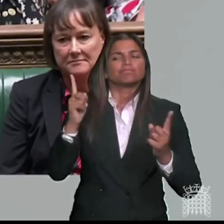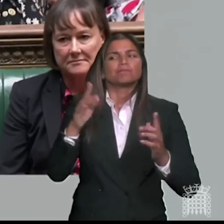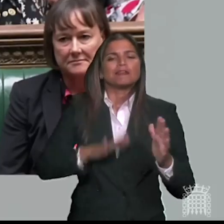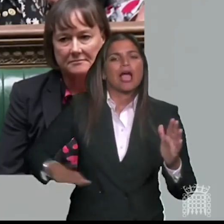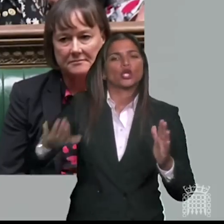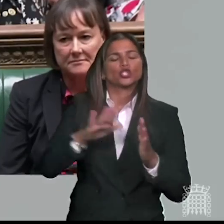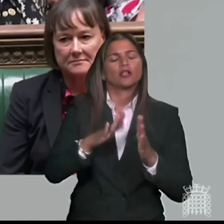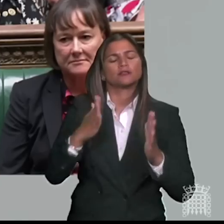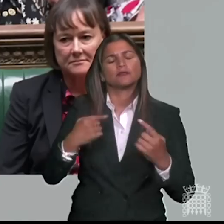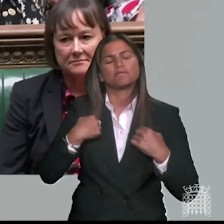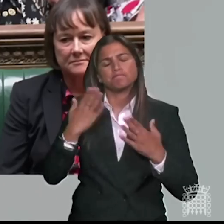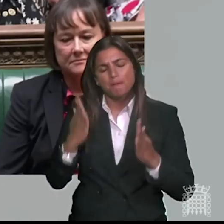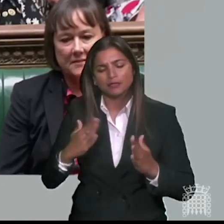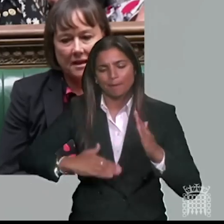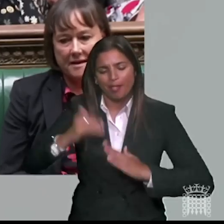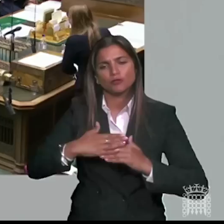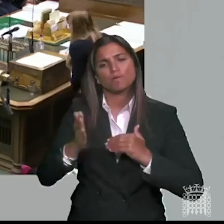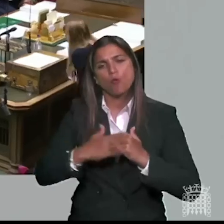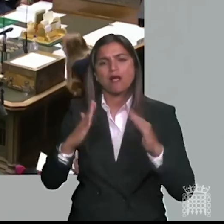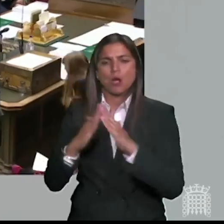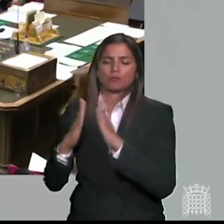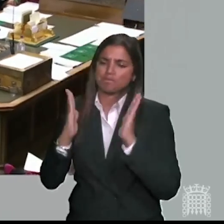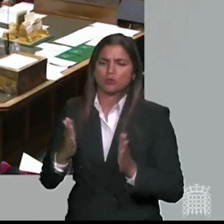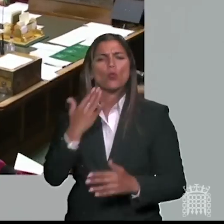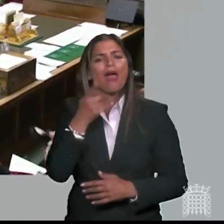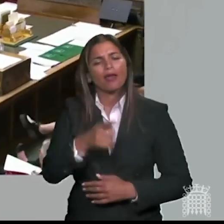interests and build more houses?